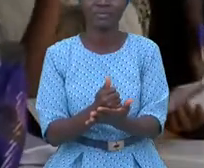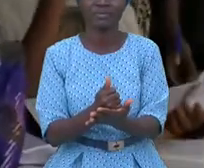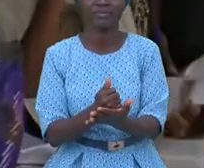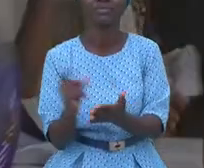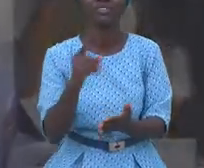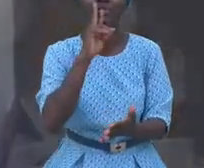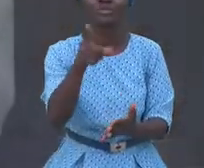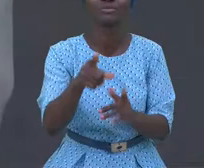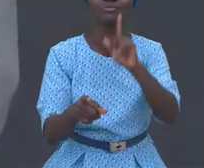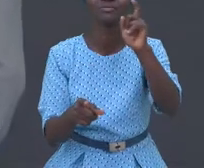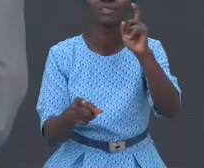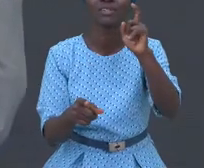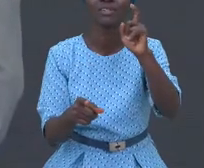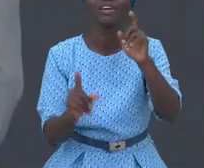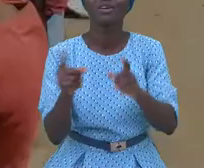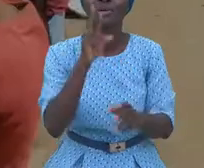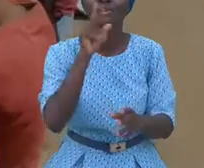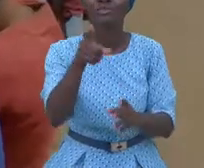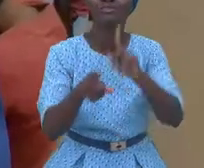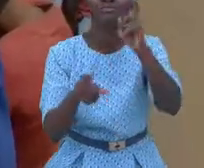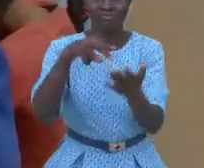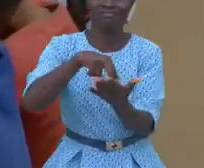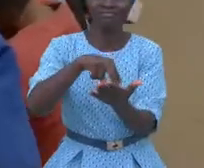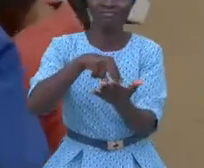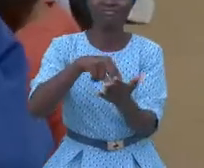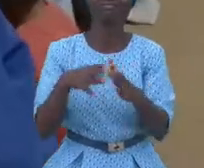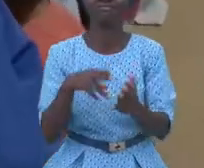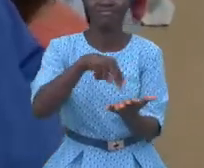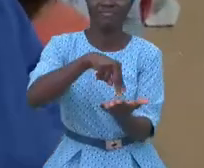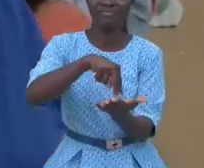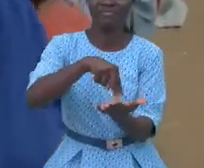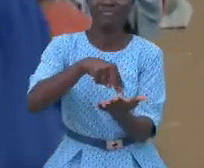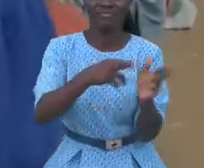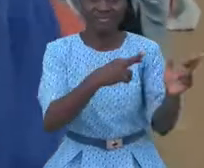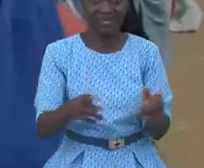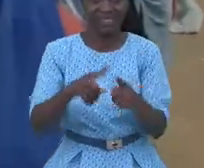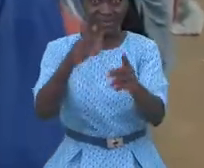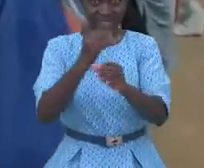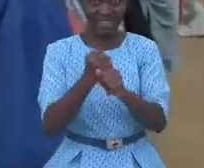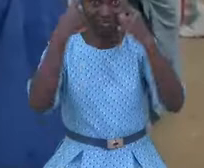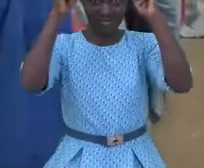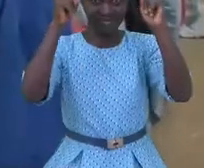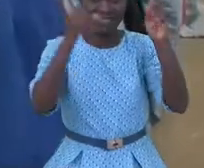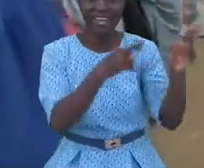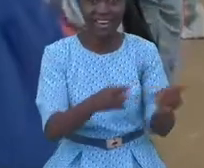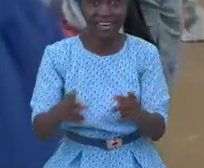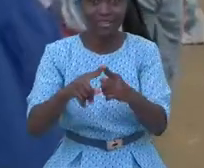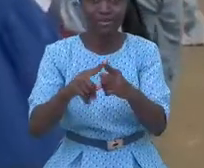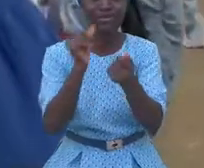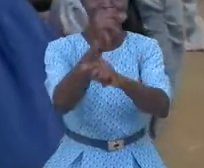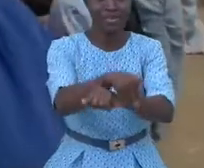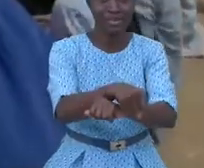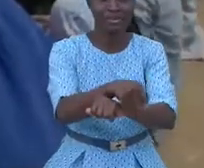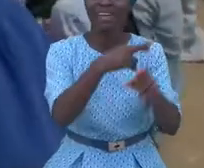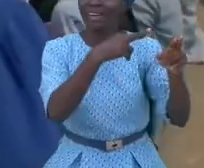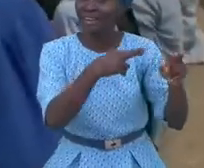Where are you? I said, where are you? Stand up. Stand up. Ready to achieve. Ready to overcome.